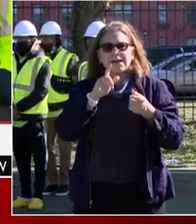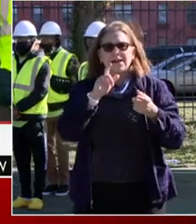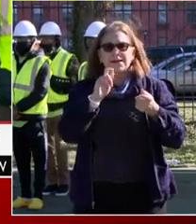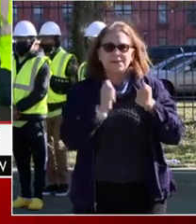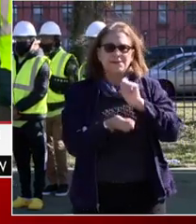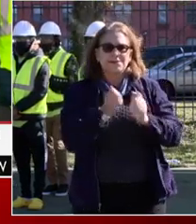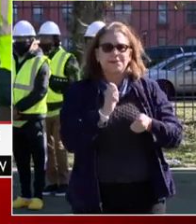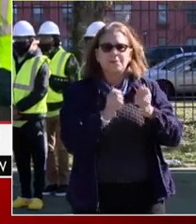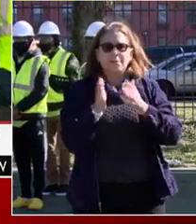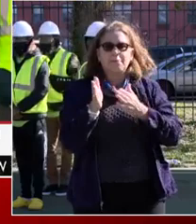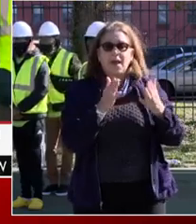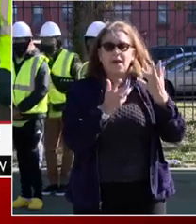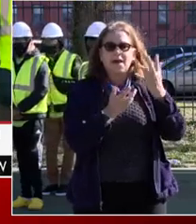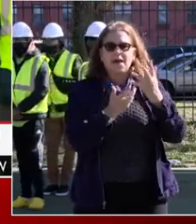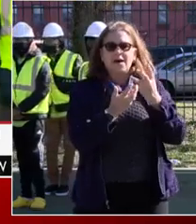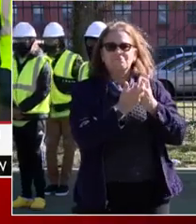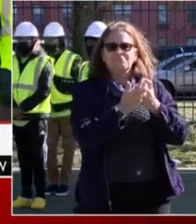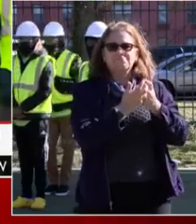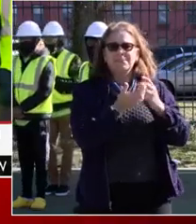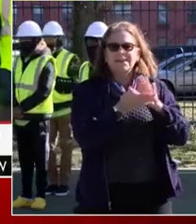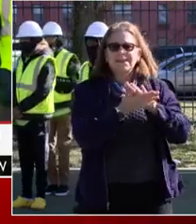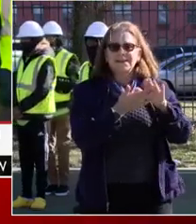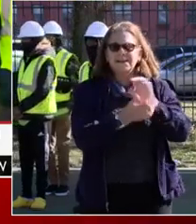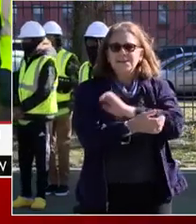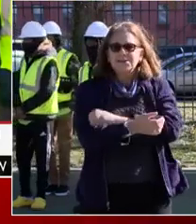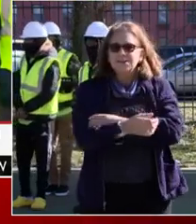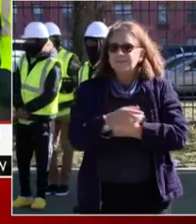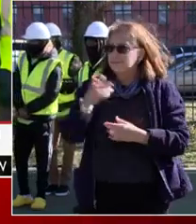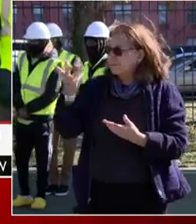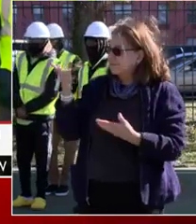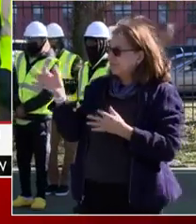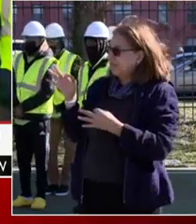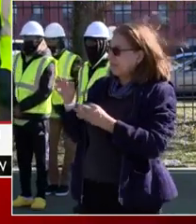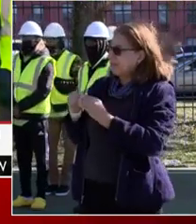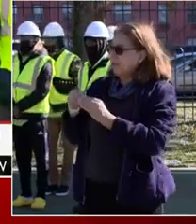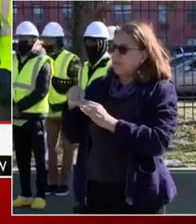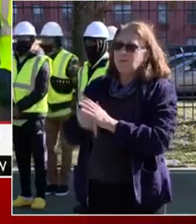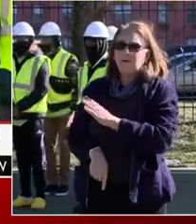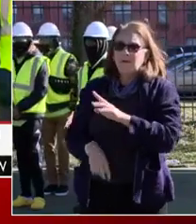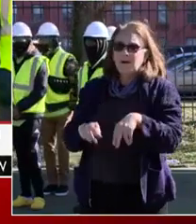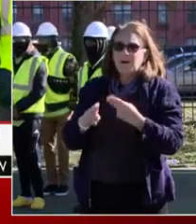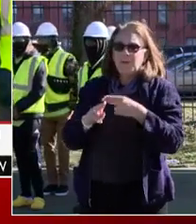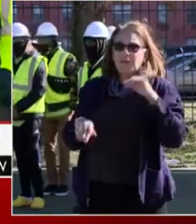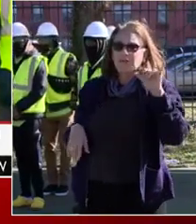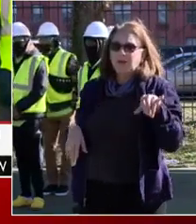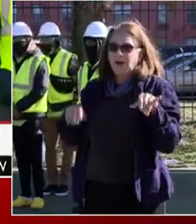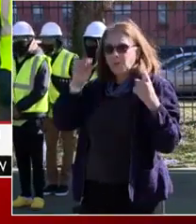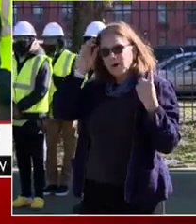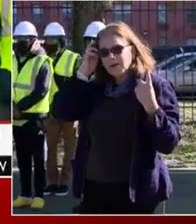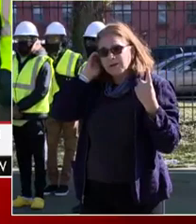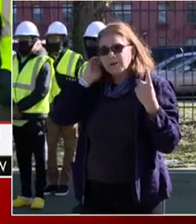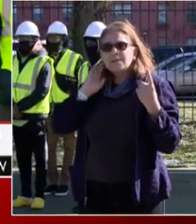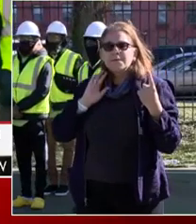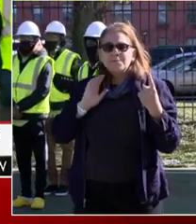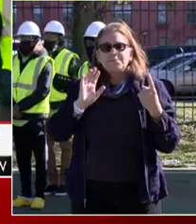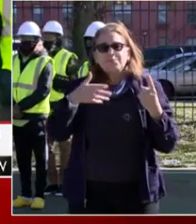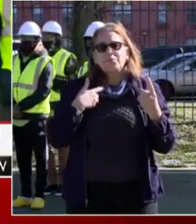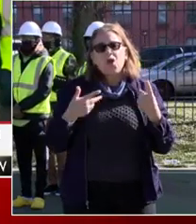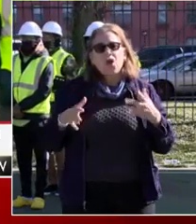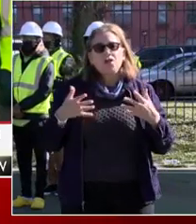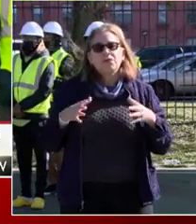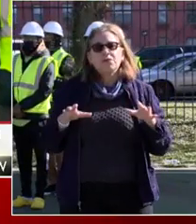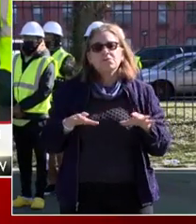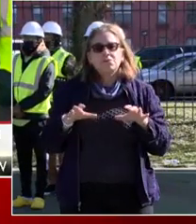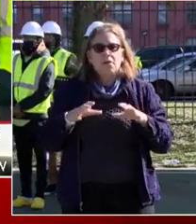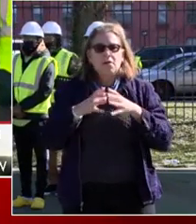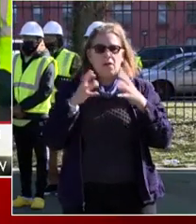We've done a lot, what I would like to do is get back a plan or a place for you to go to see what